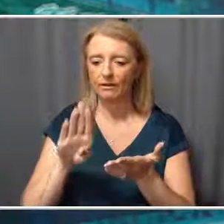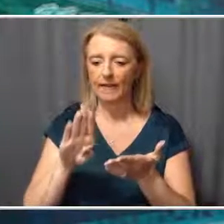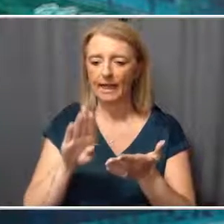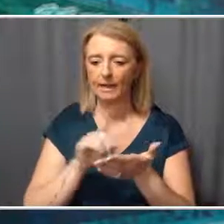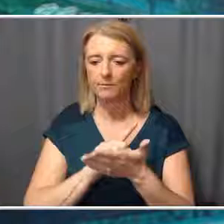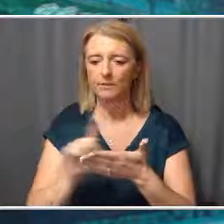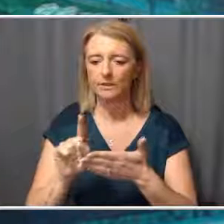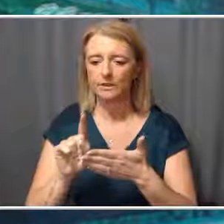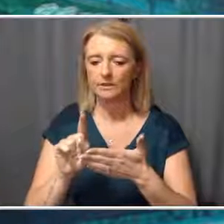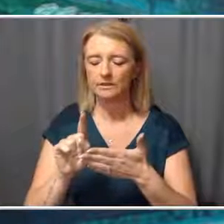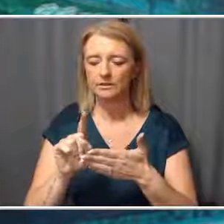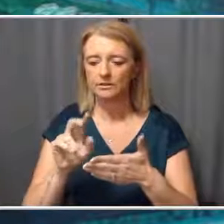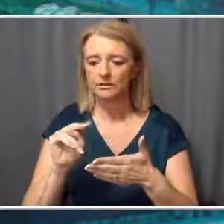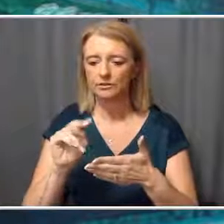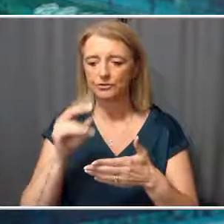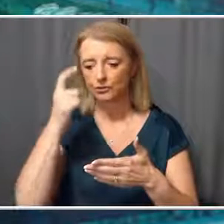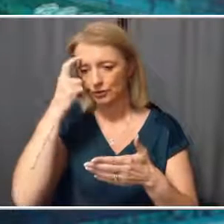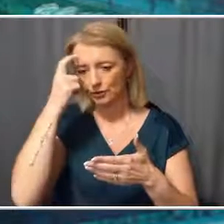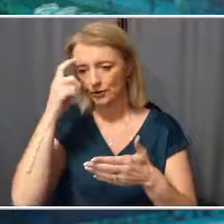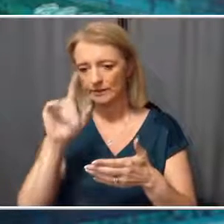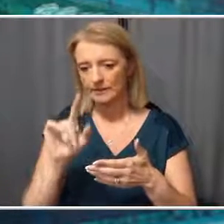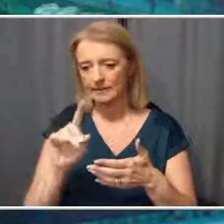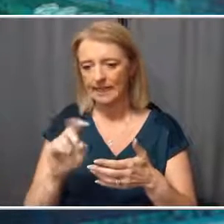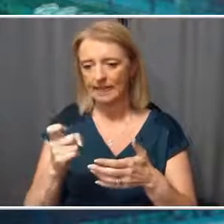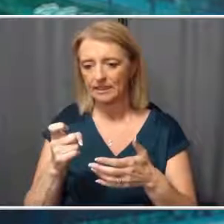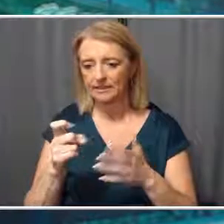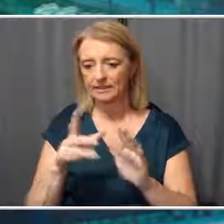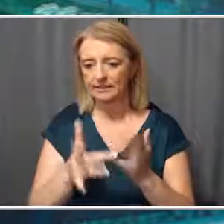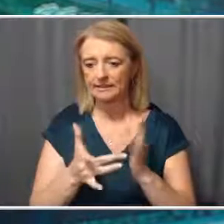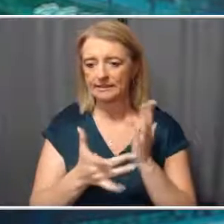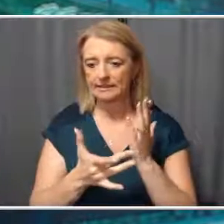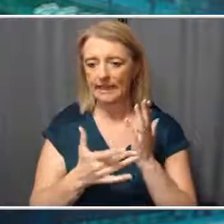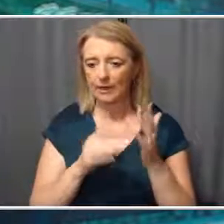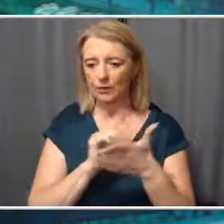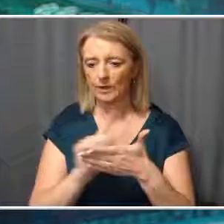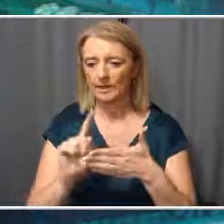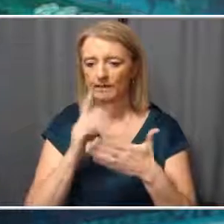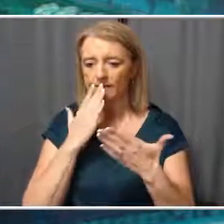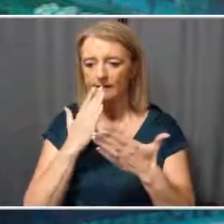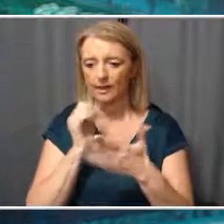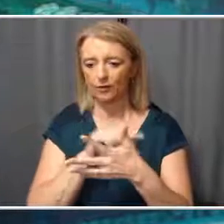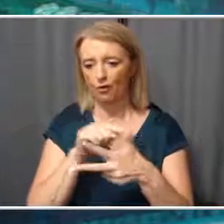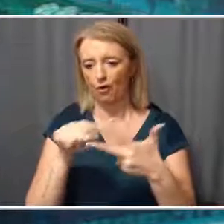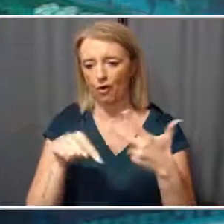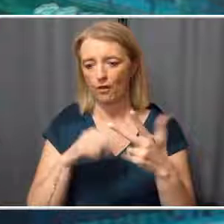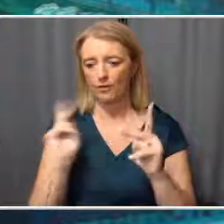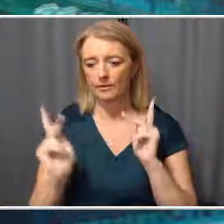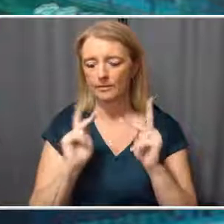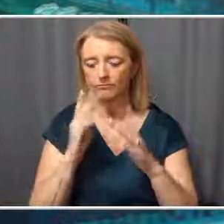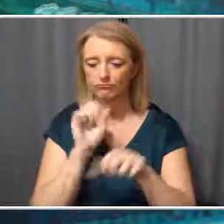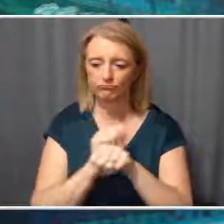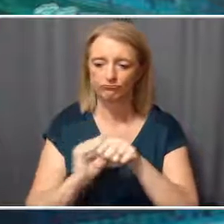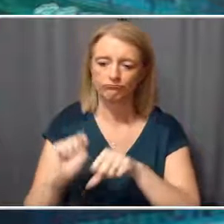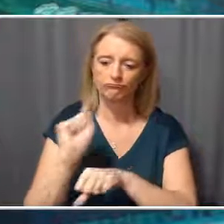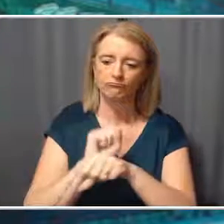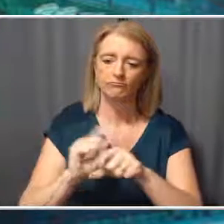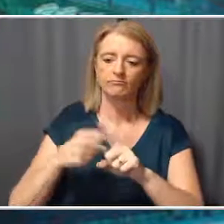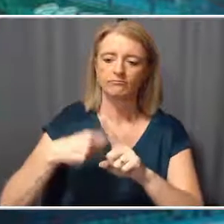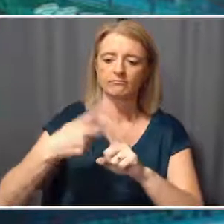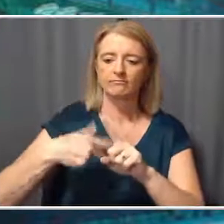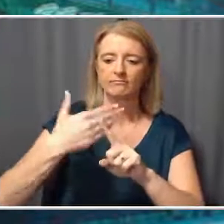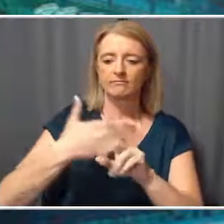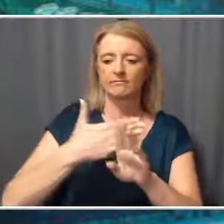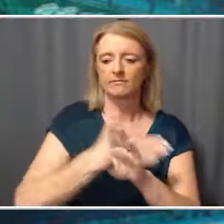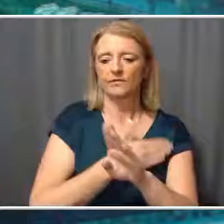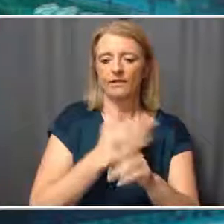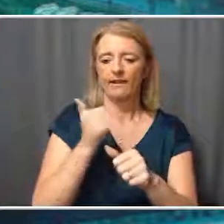Dana, cold and flu season is finally over. Is that right, Doc Hawk? Yeah, absolutely. I was going to say that respiratory viral